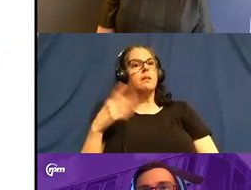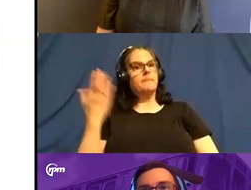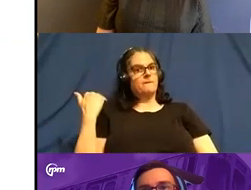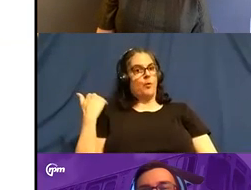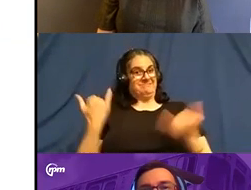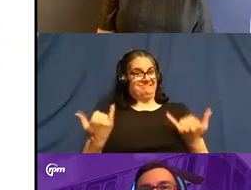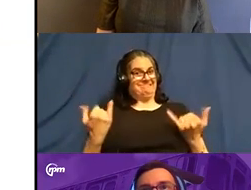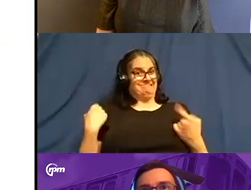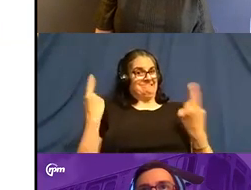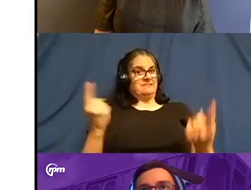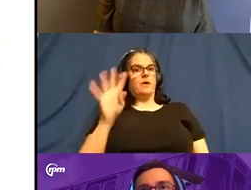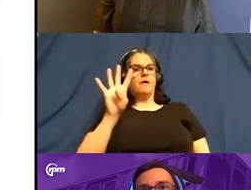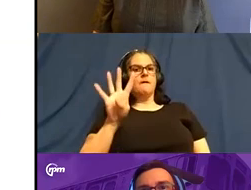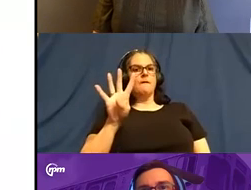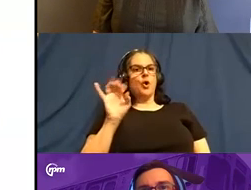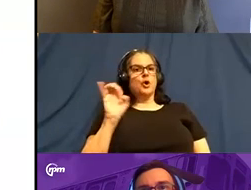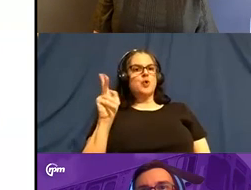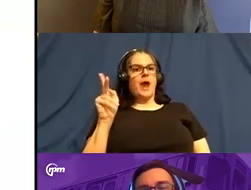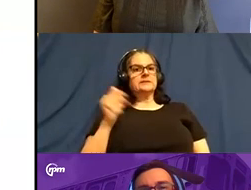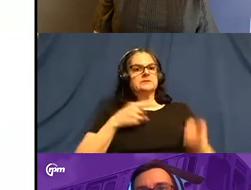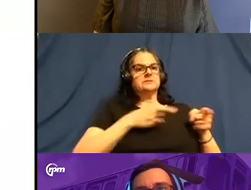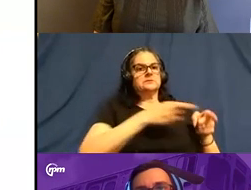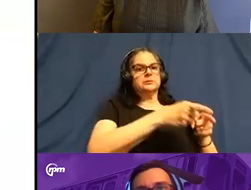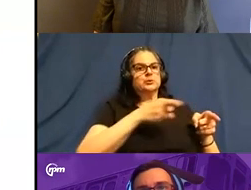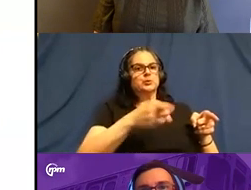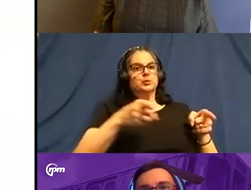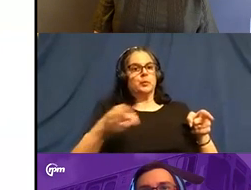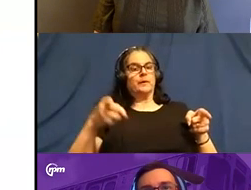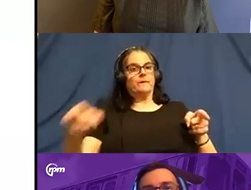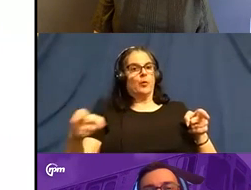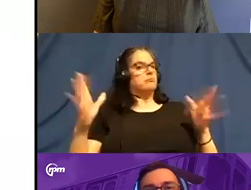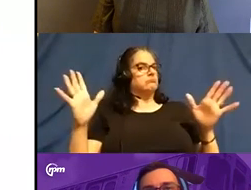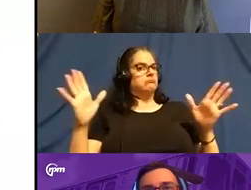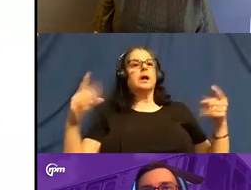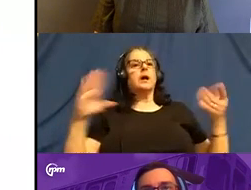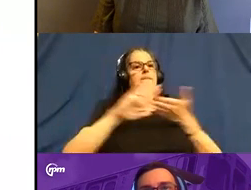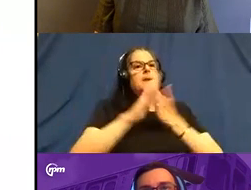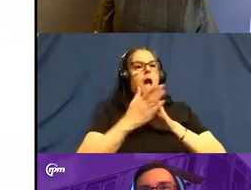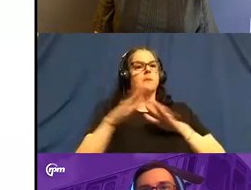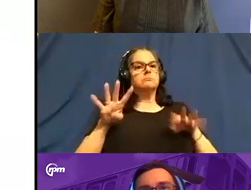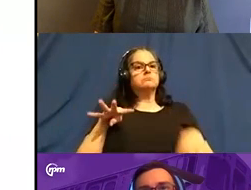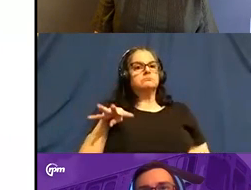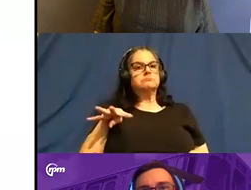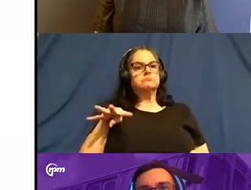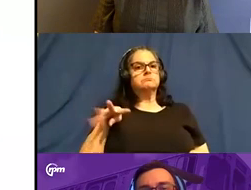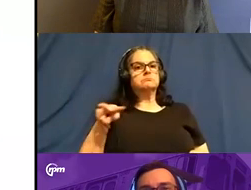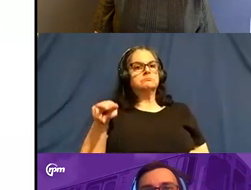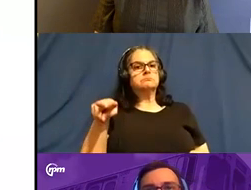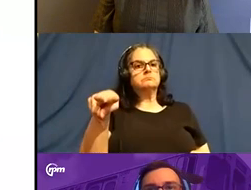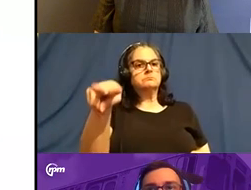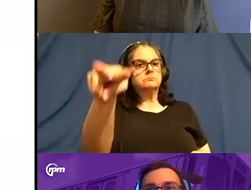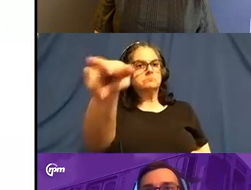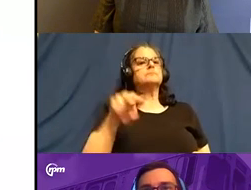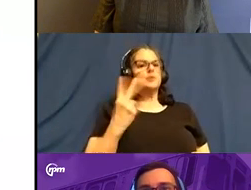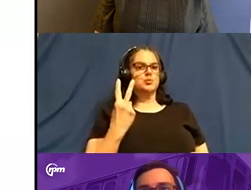tracks, so we can free up the other 2 tracks for construction during the Lawrence to Bryn Mawr modernization period.